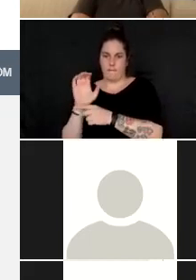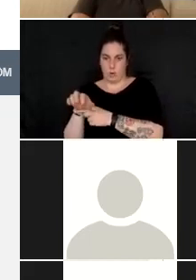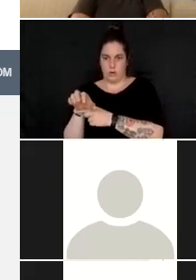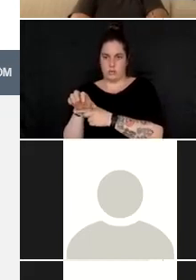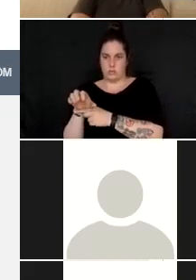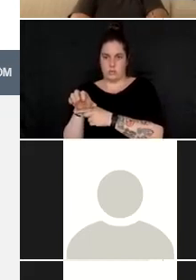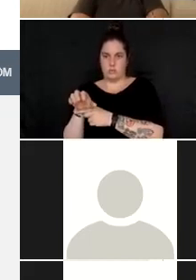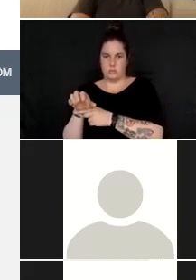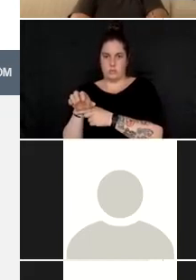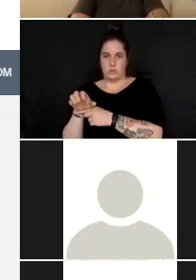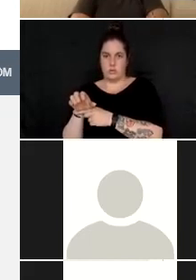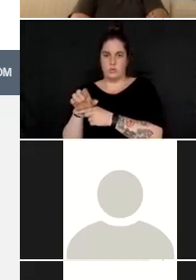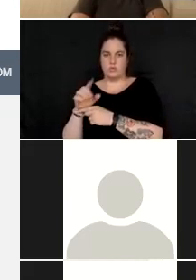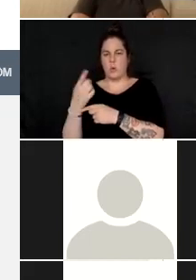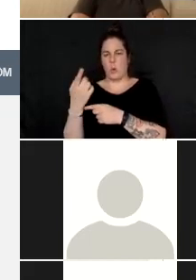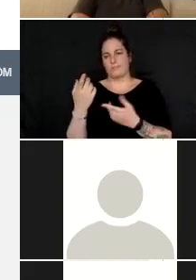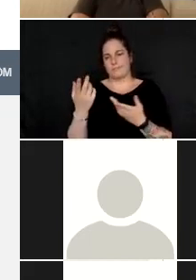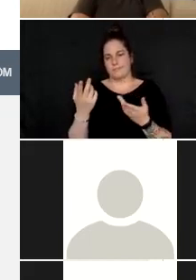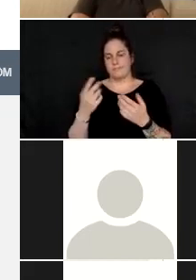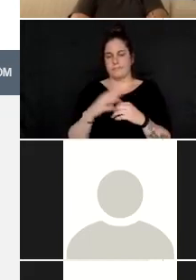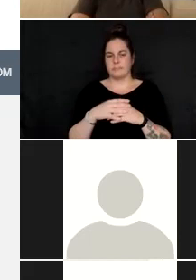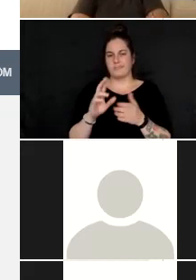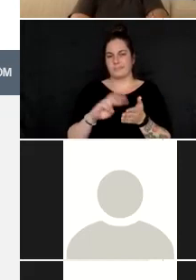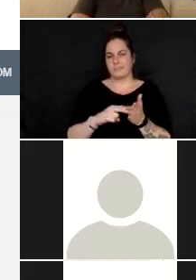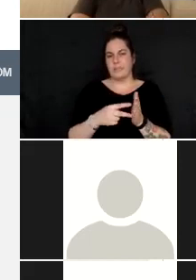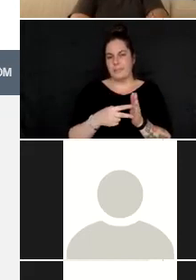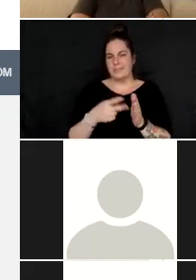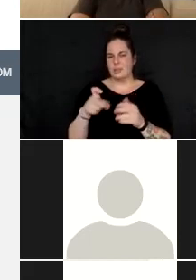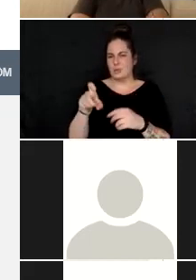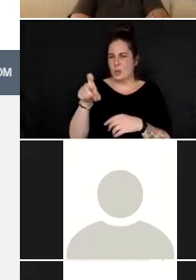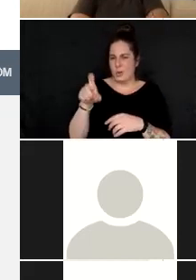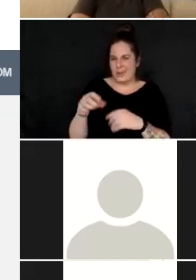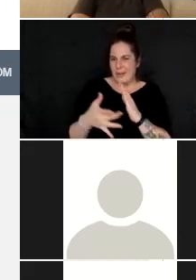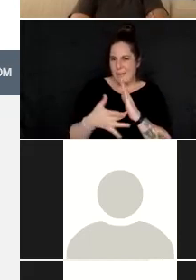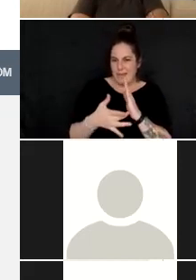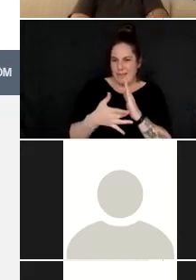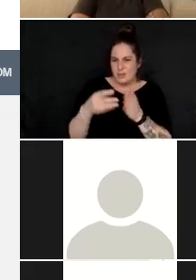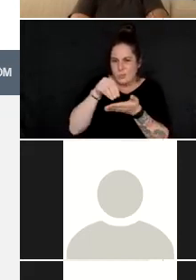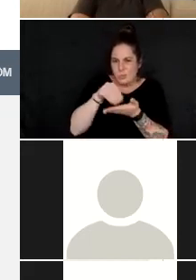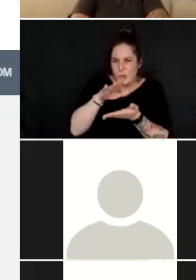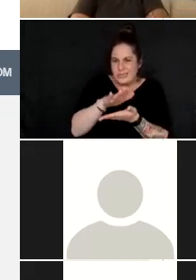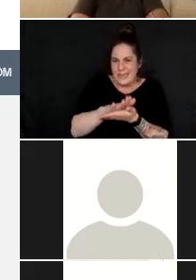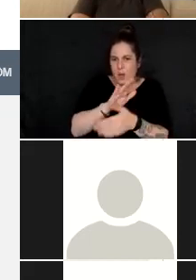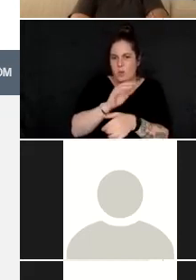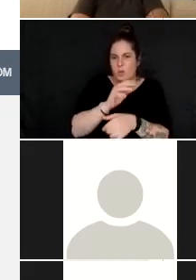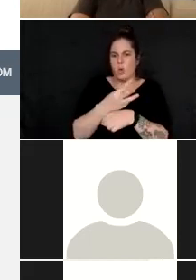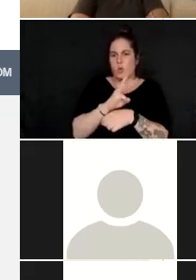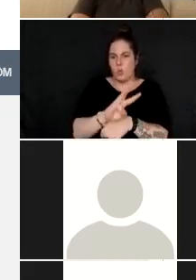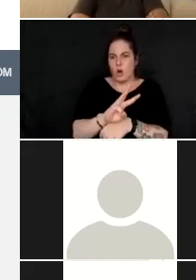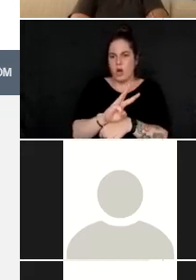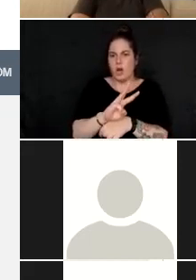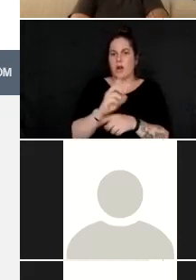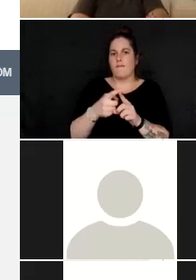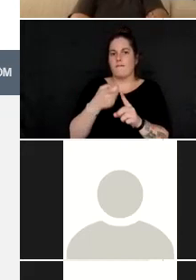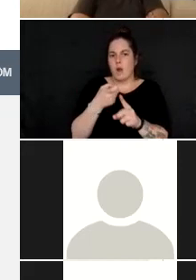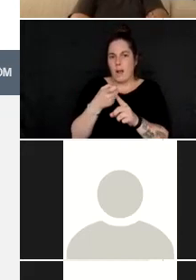what they're suggesting here is that we just need to have a way to denote the work done by the non-conservative forces, and that